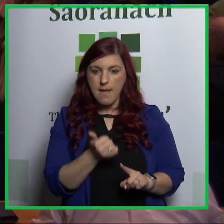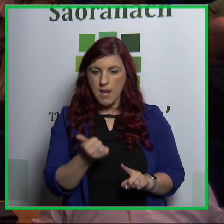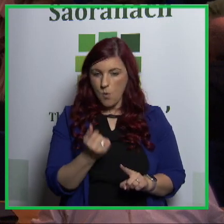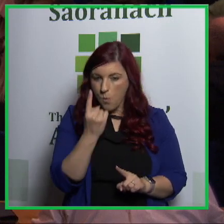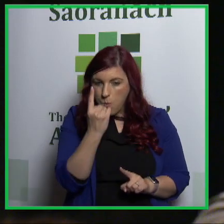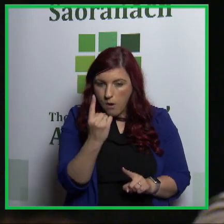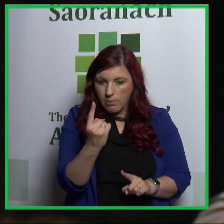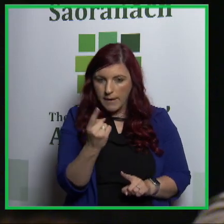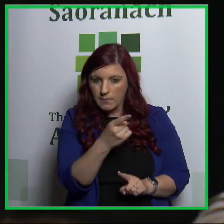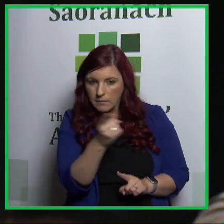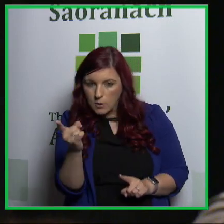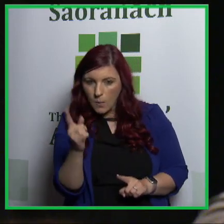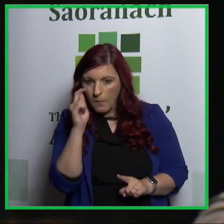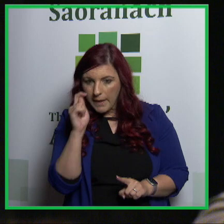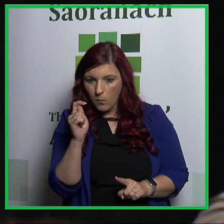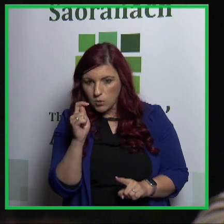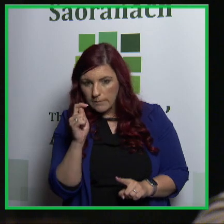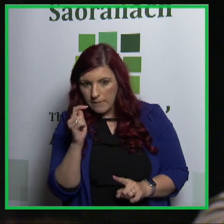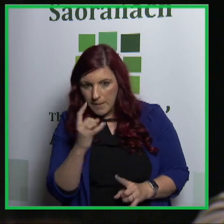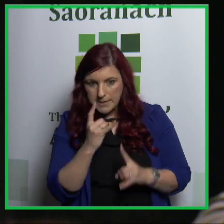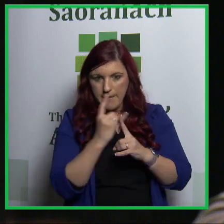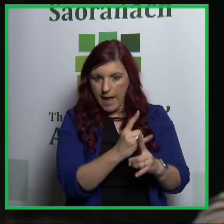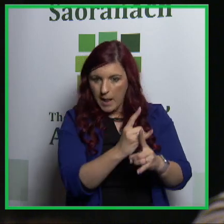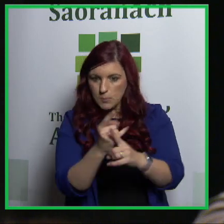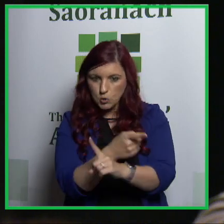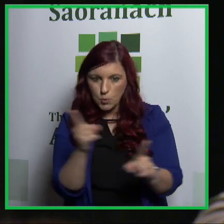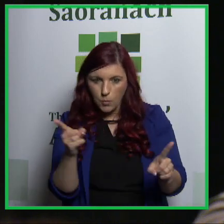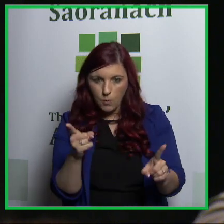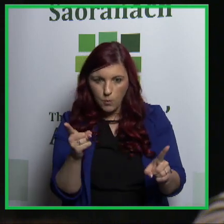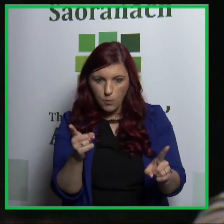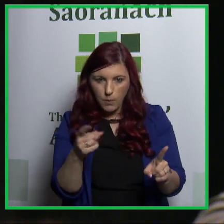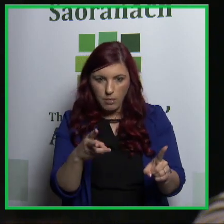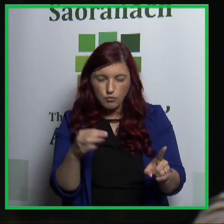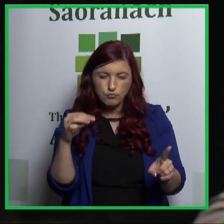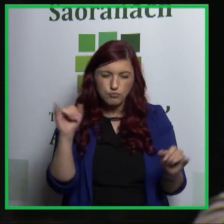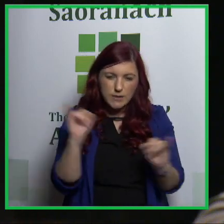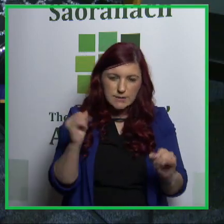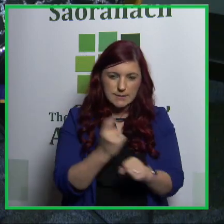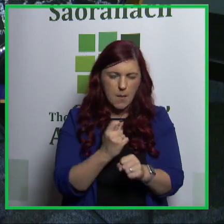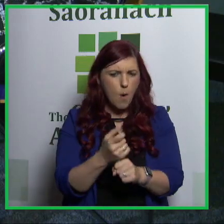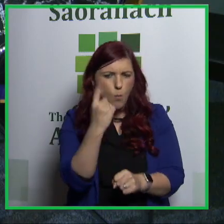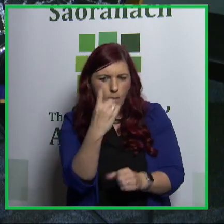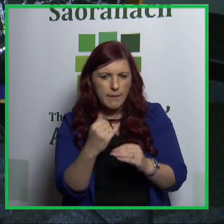that might have helped each one of you when things were most critical?